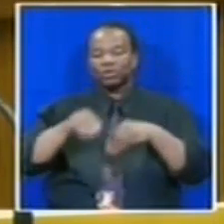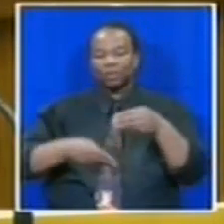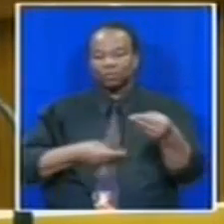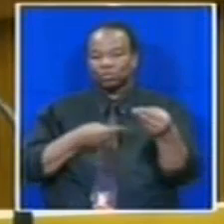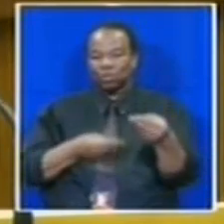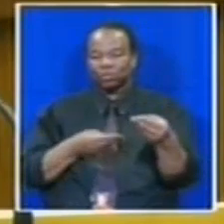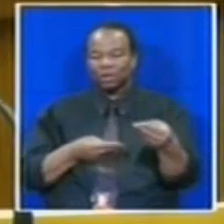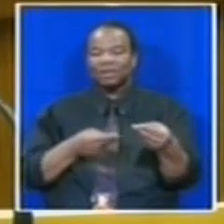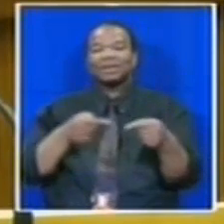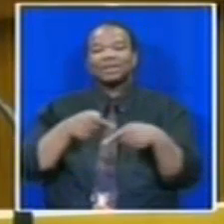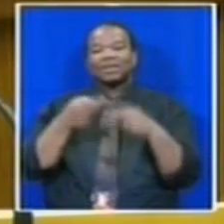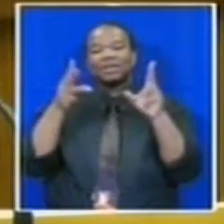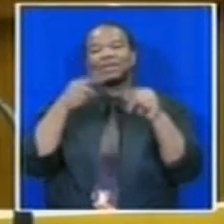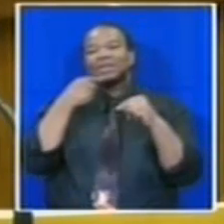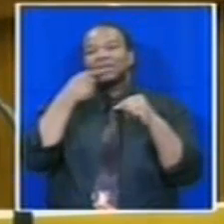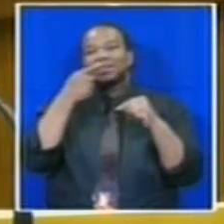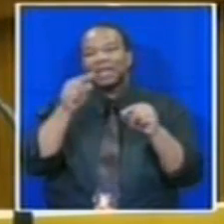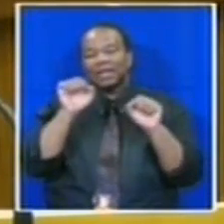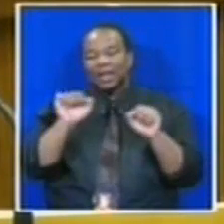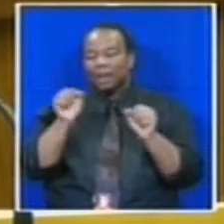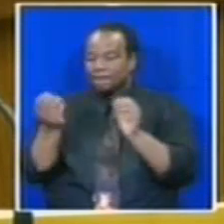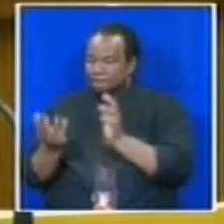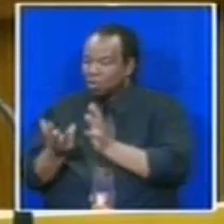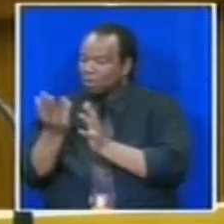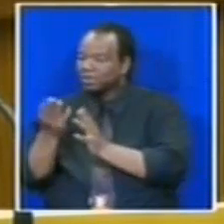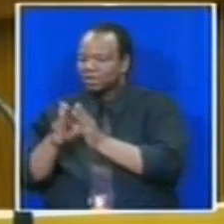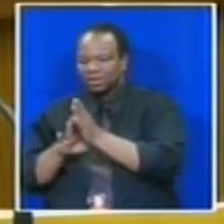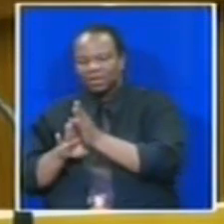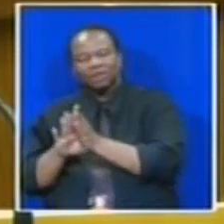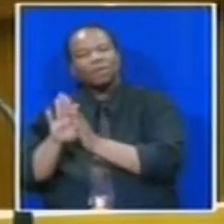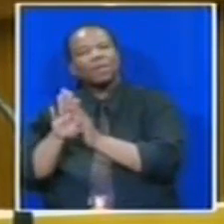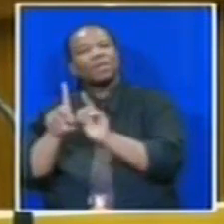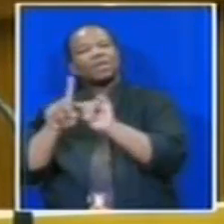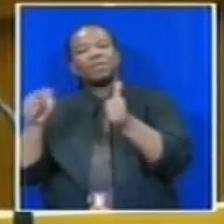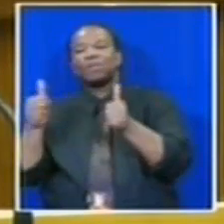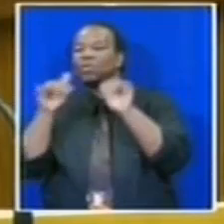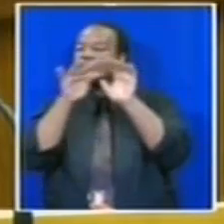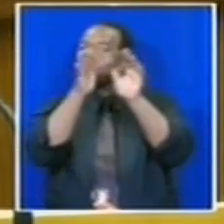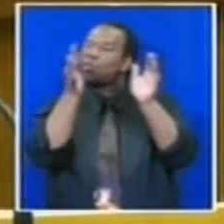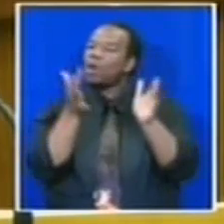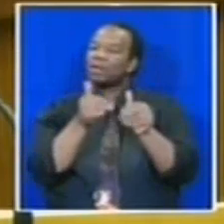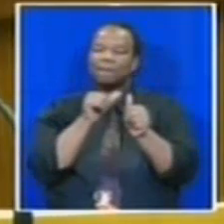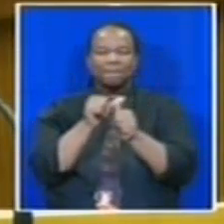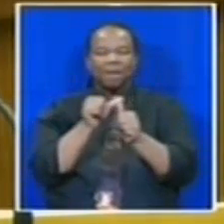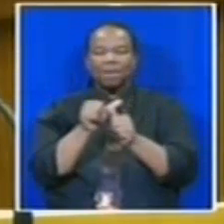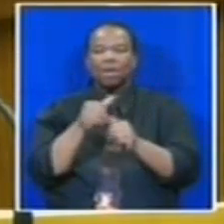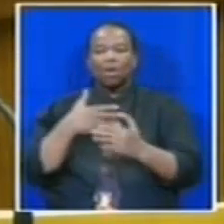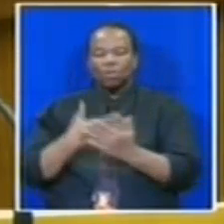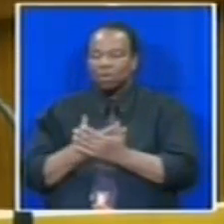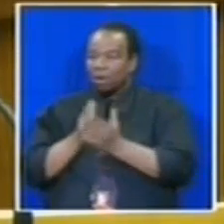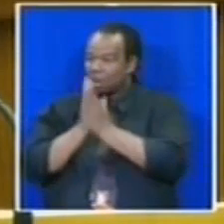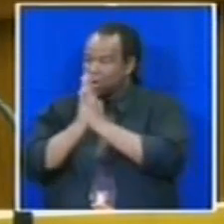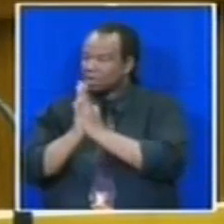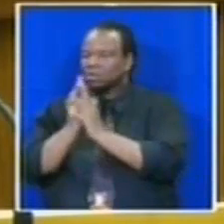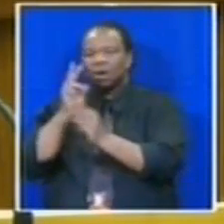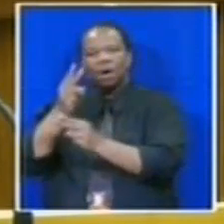this he says, "In promoting development and making the world a better place for all, we are called upon to reaffirm the importance